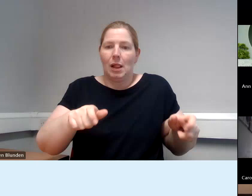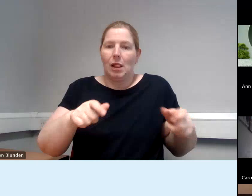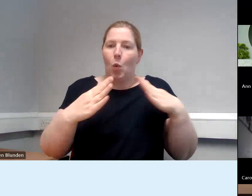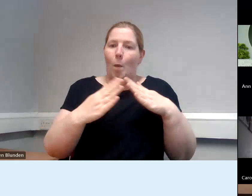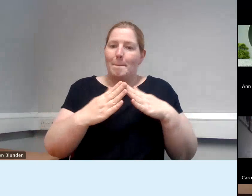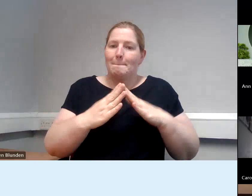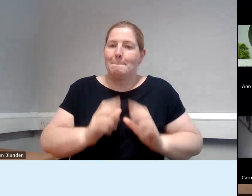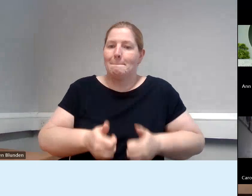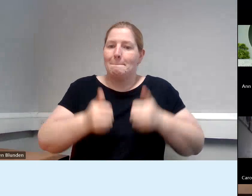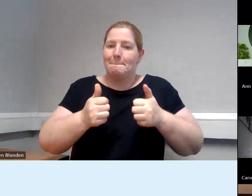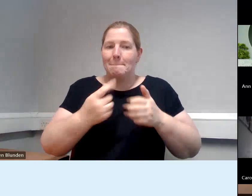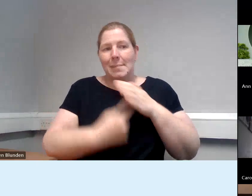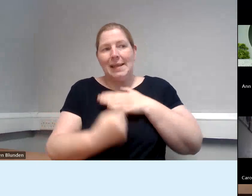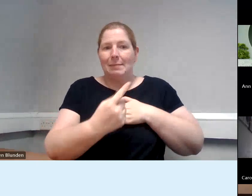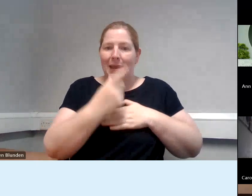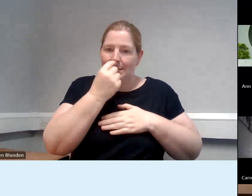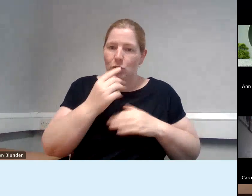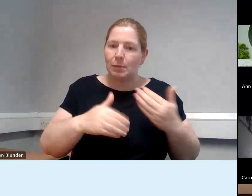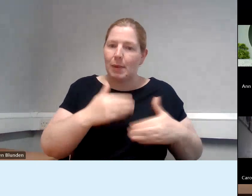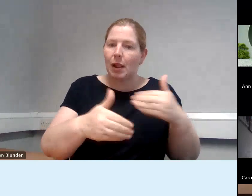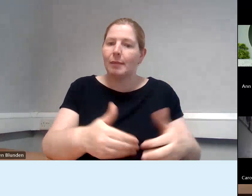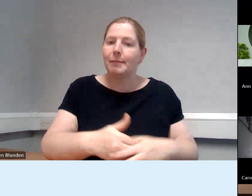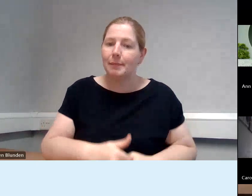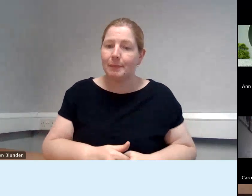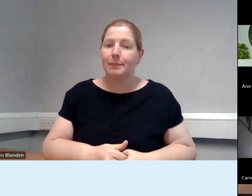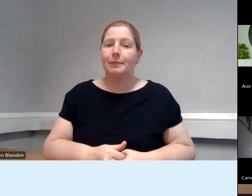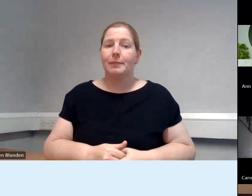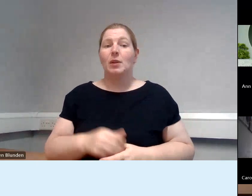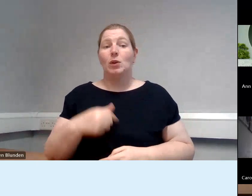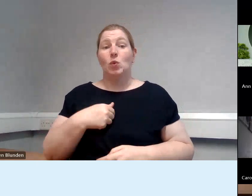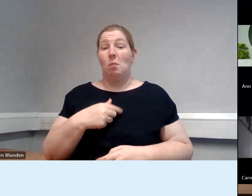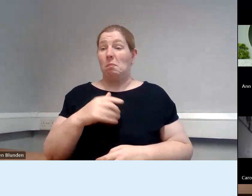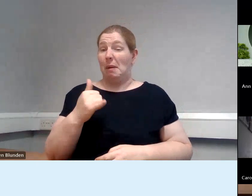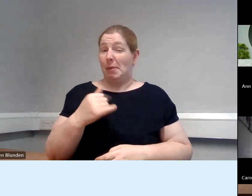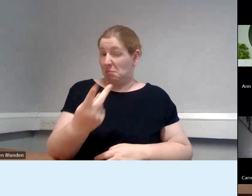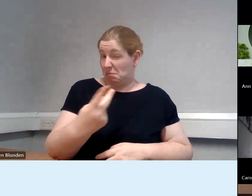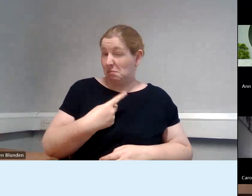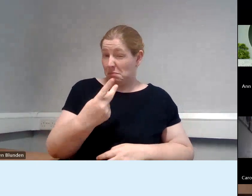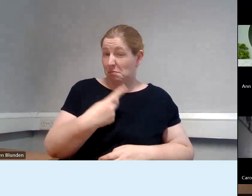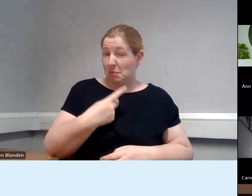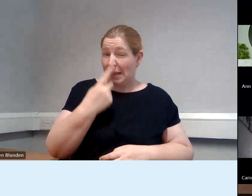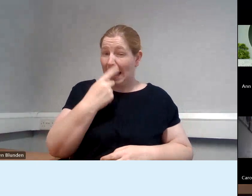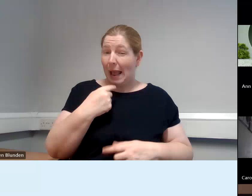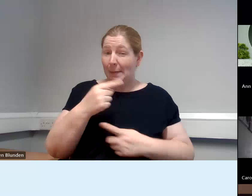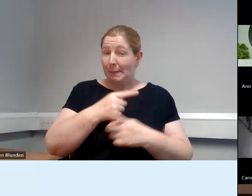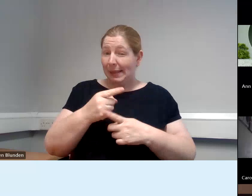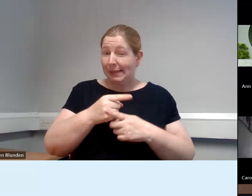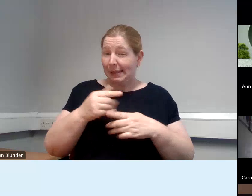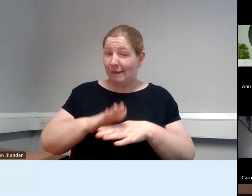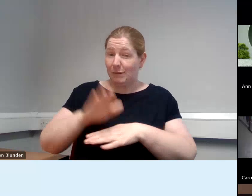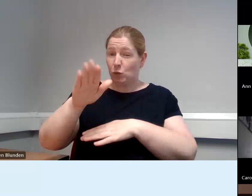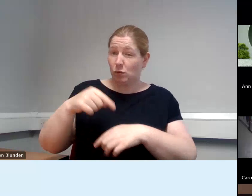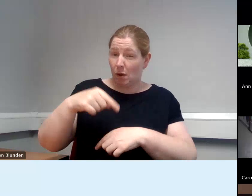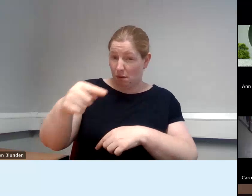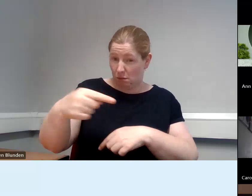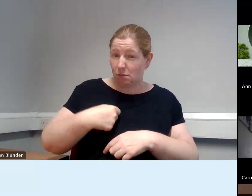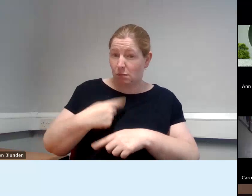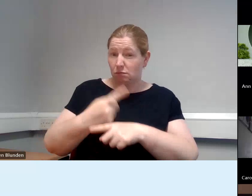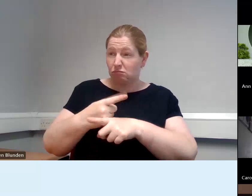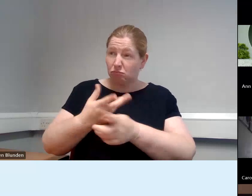and as independent as possible. So perhaps to say we could maybe have a meeting outside of this just to have a talk about that, of how we can just build